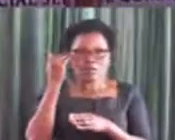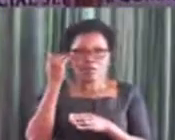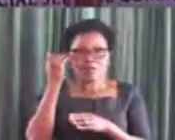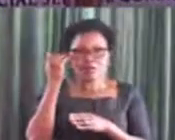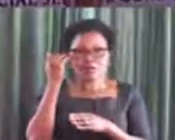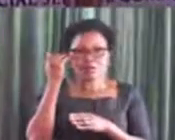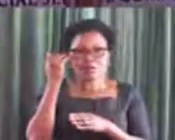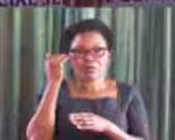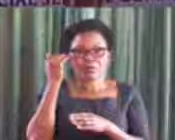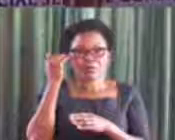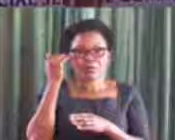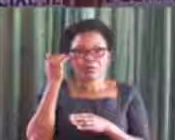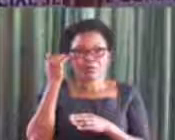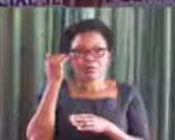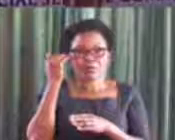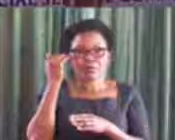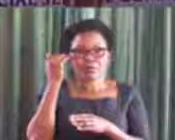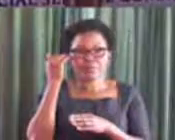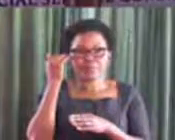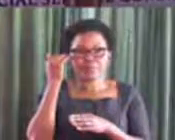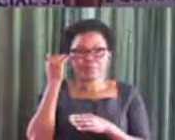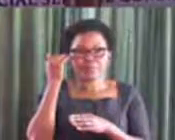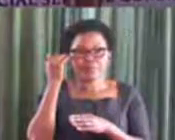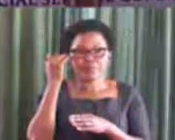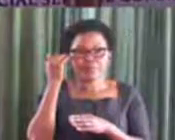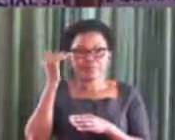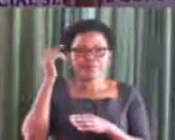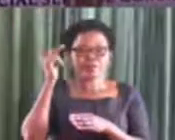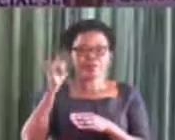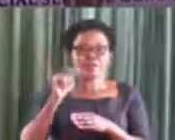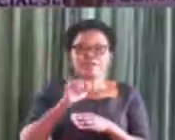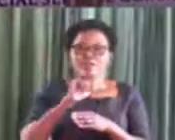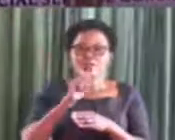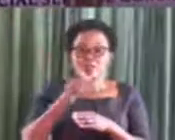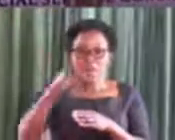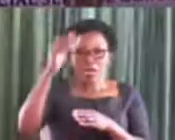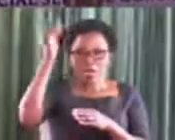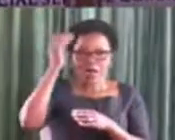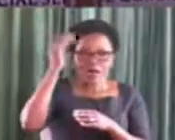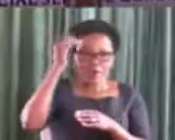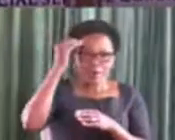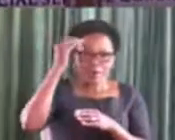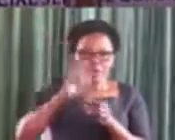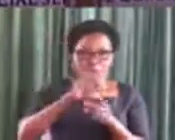And it should not be an academic question. It should be